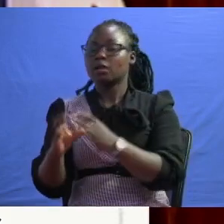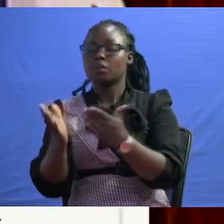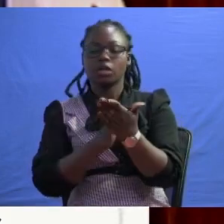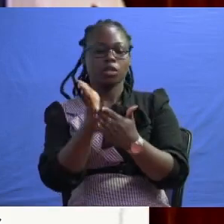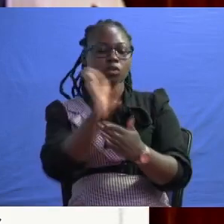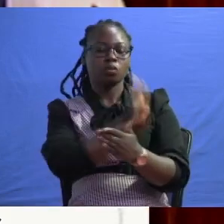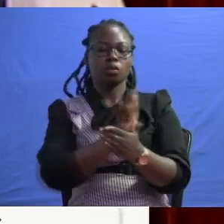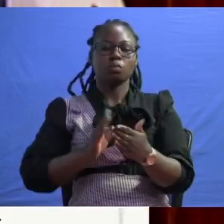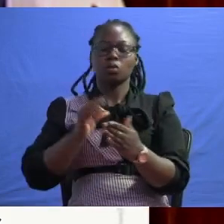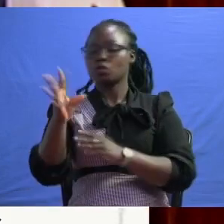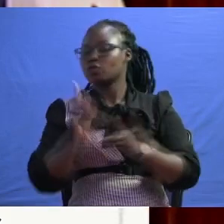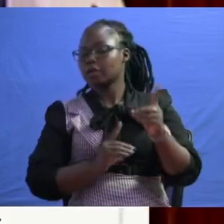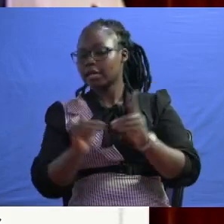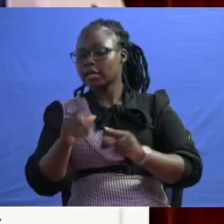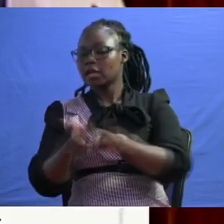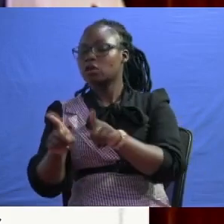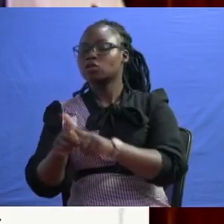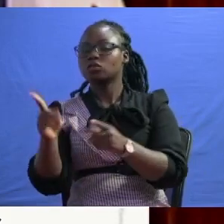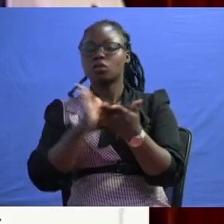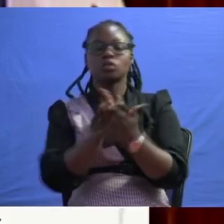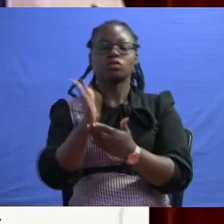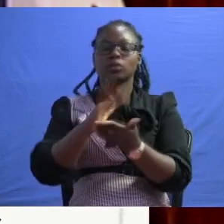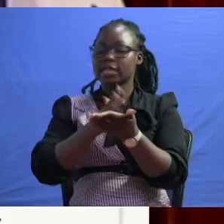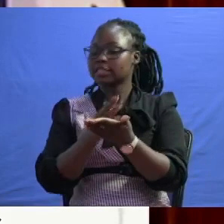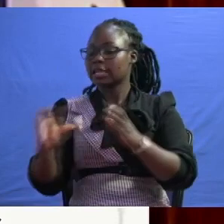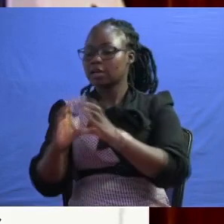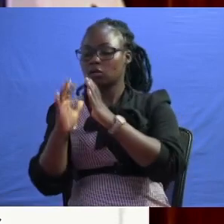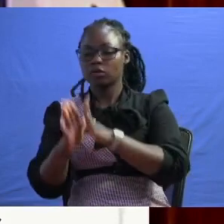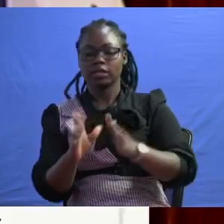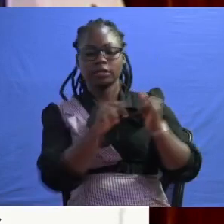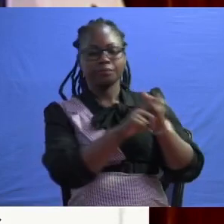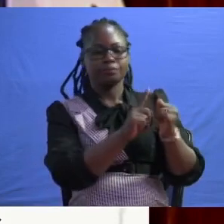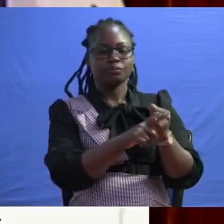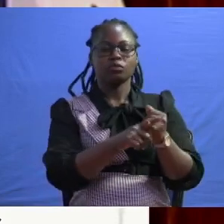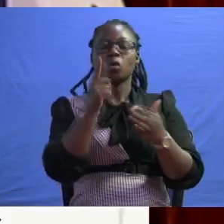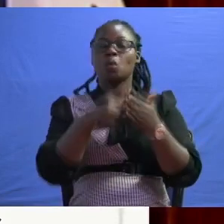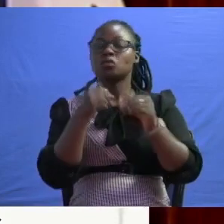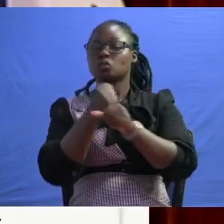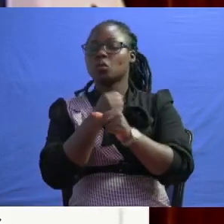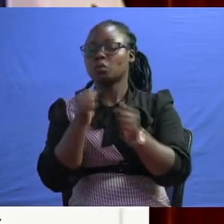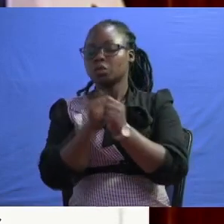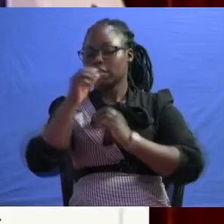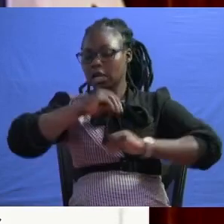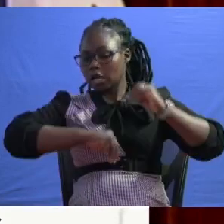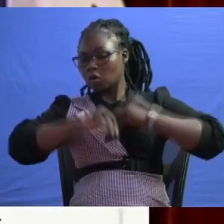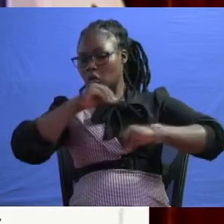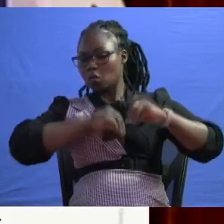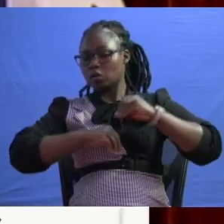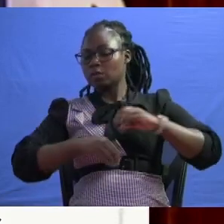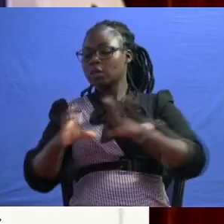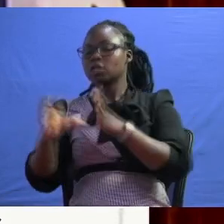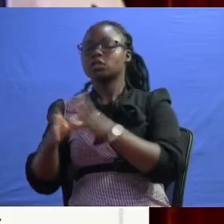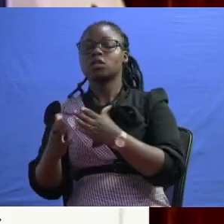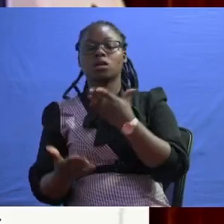board of directors, and even through the shareholders, number one, matters to do with corruption, the company would not